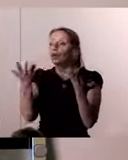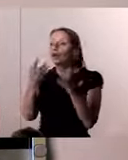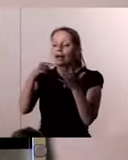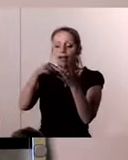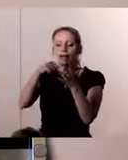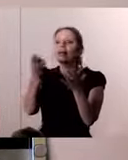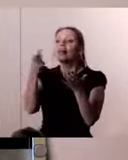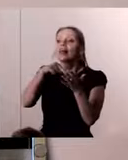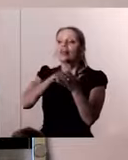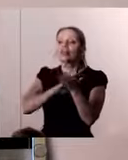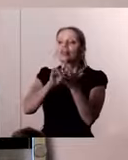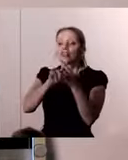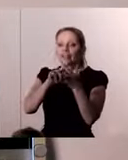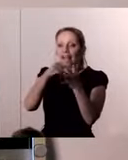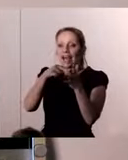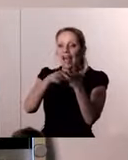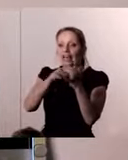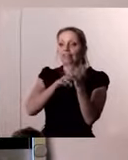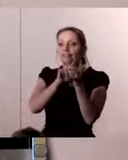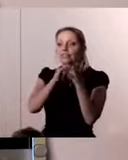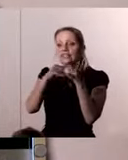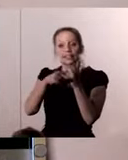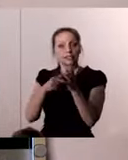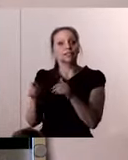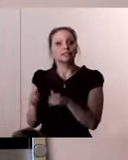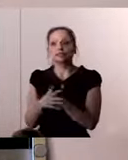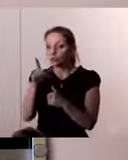you can buy those by themselves for just a few dollars.